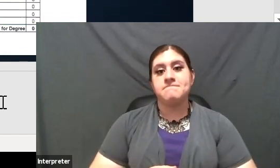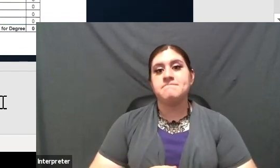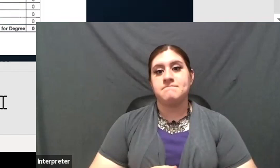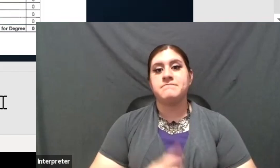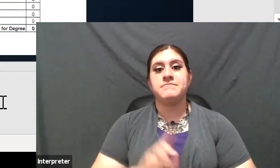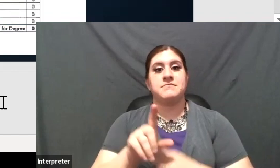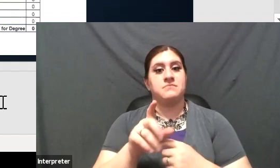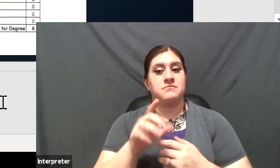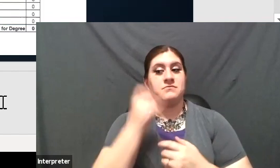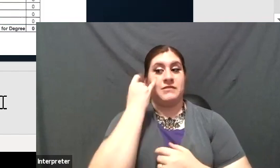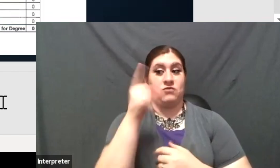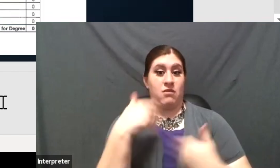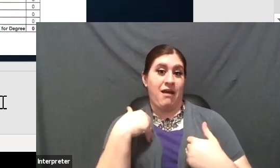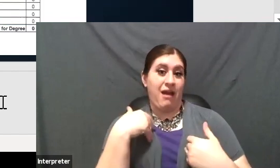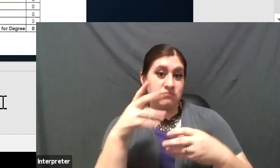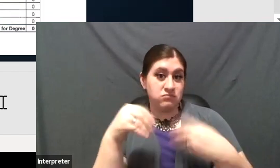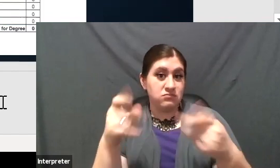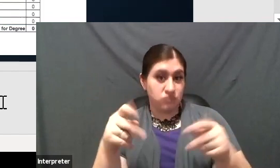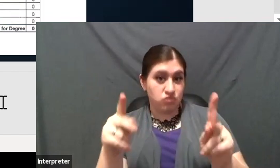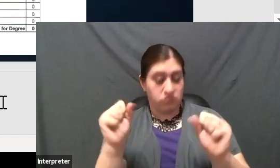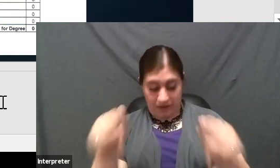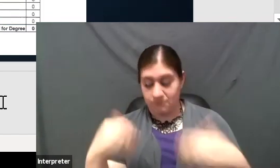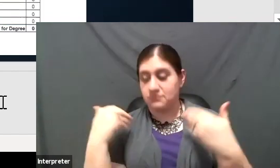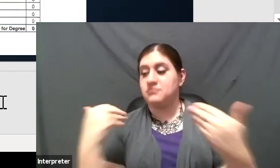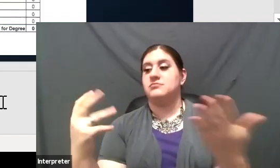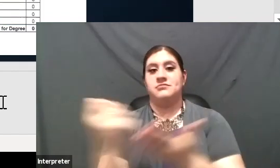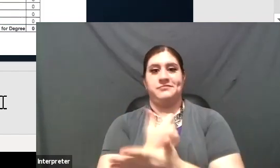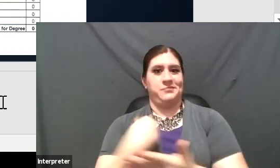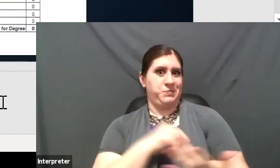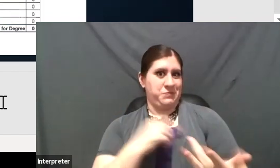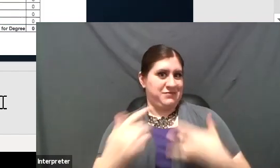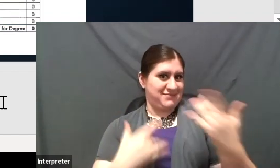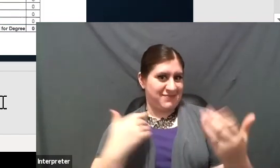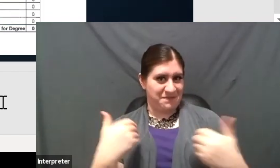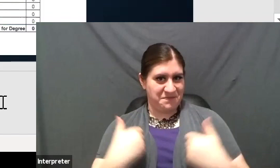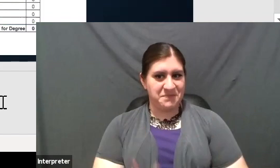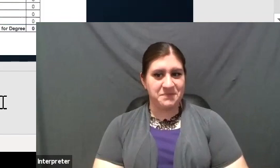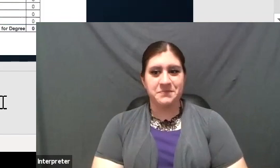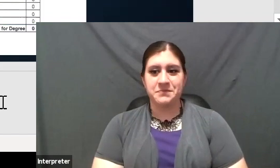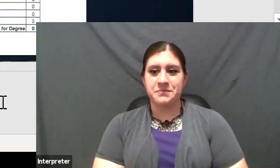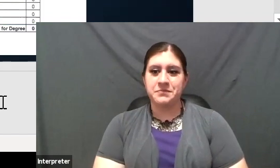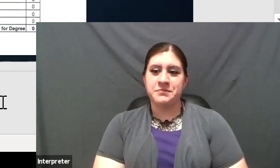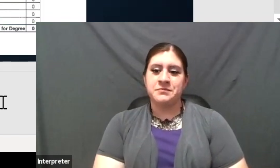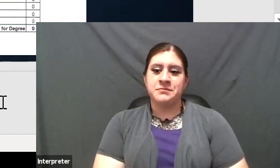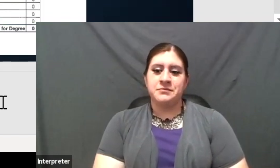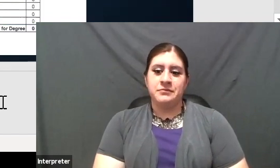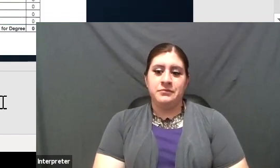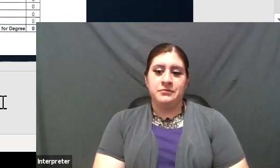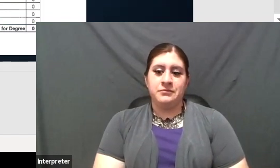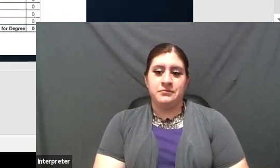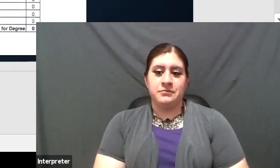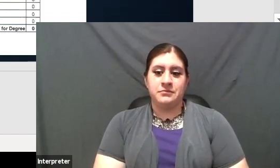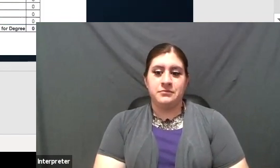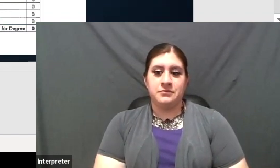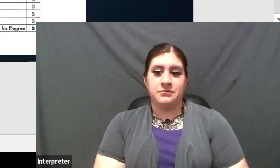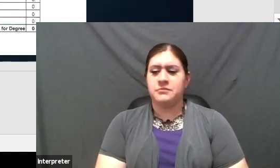certainly provides opportunities to students and that we are excited about. Yep. I guess,